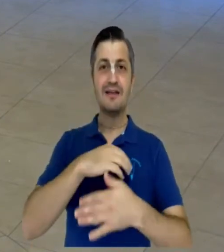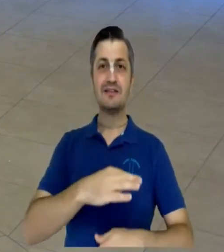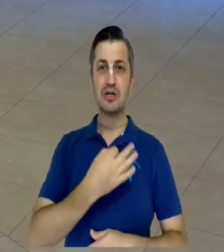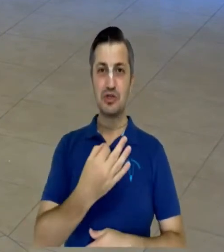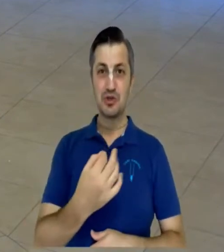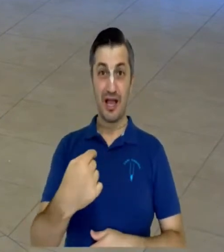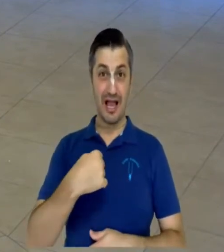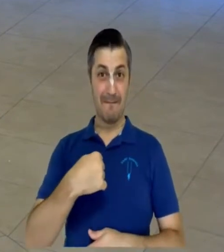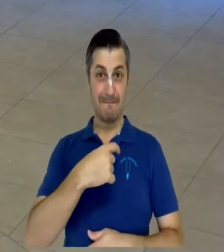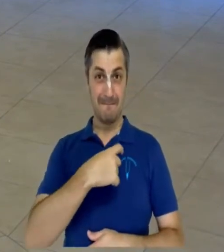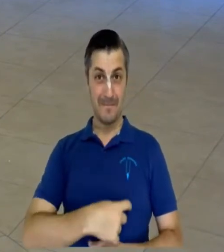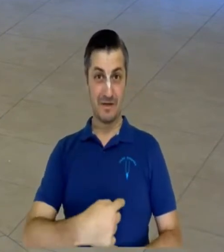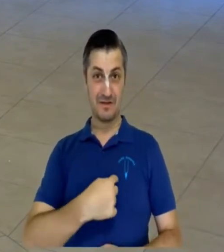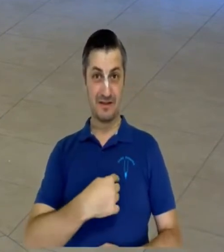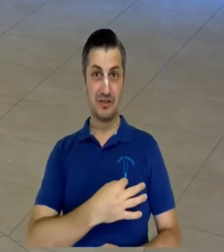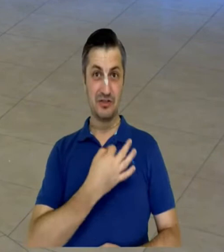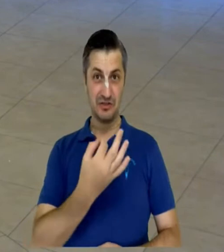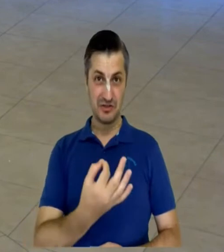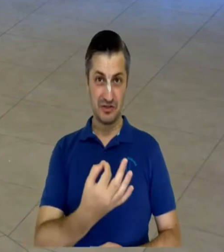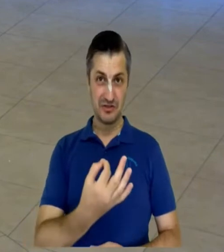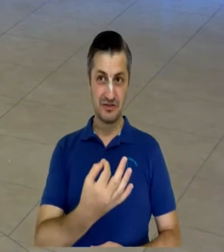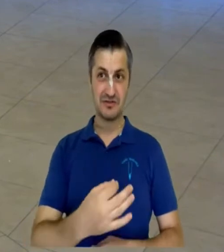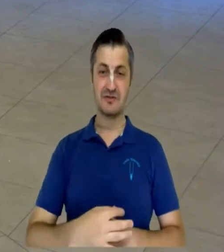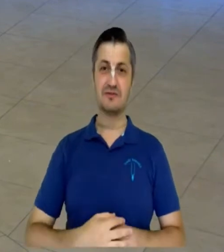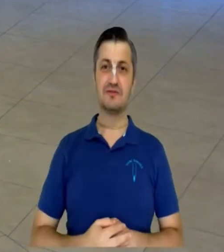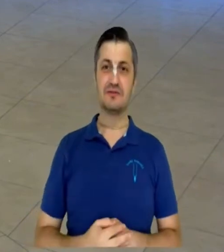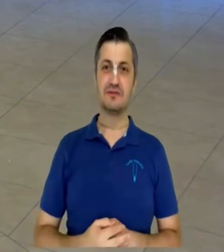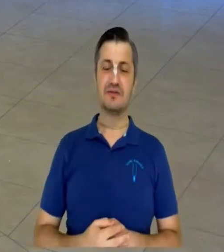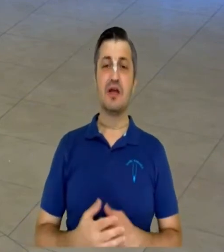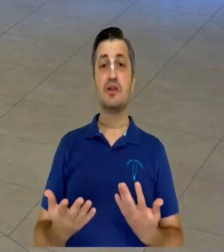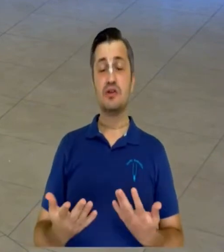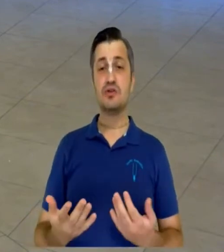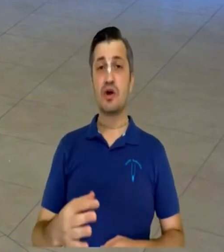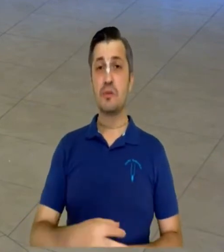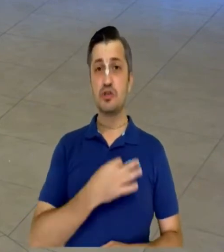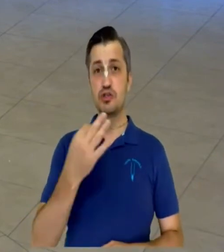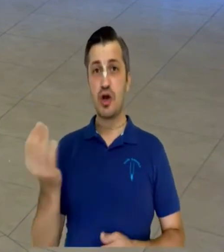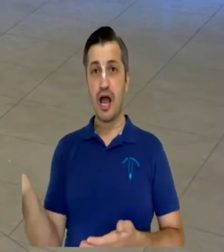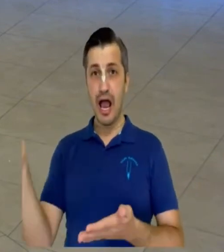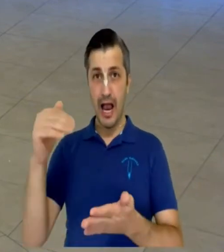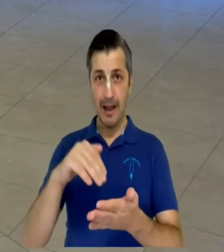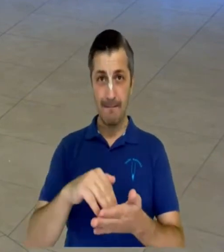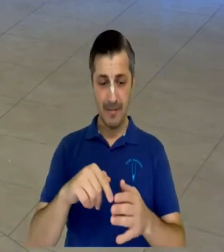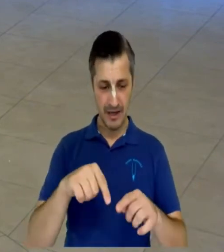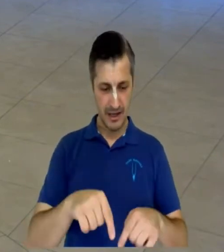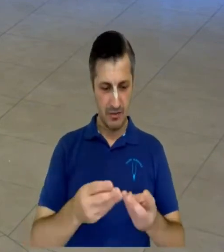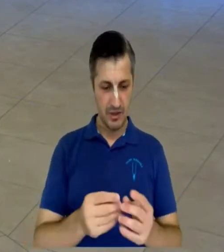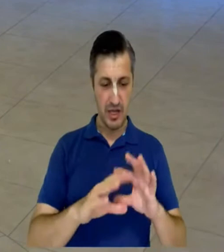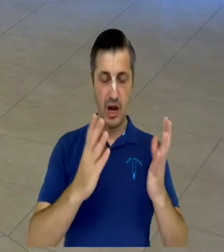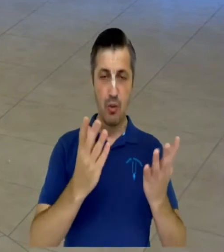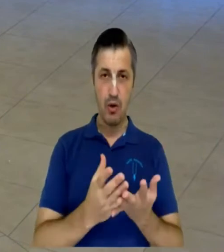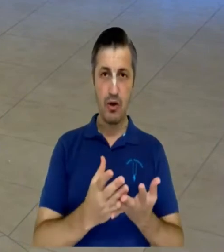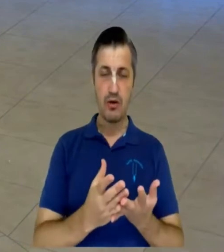dehins, or we are these living entities, but we have taken these bodies. We have now embodied in these